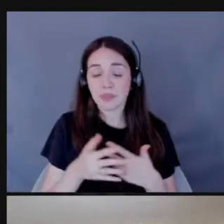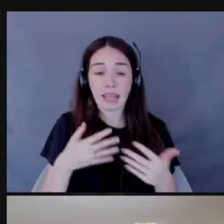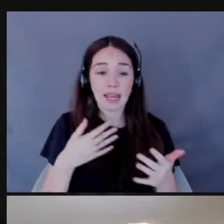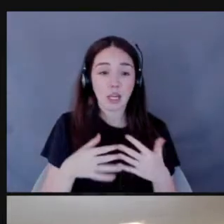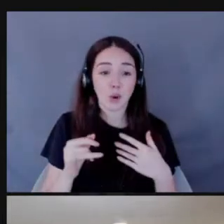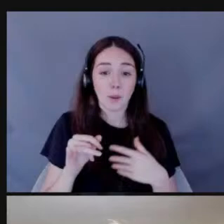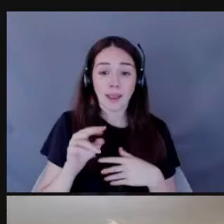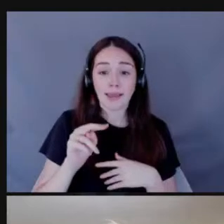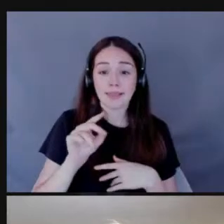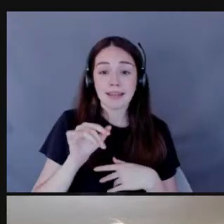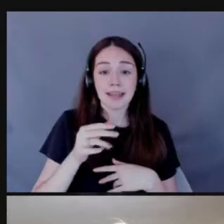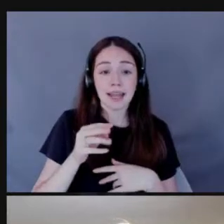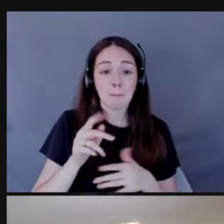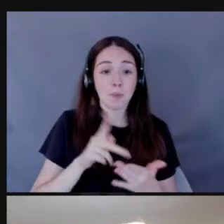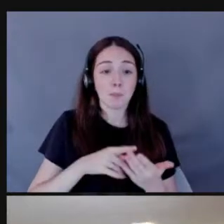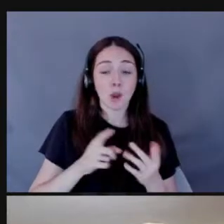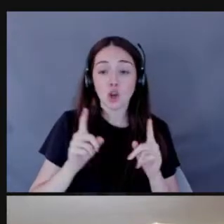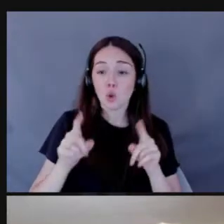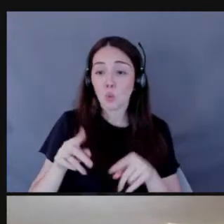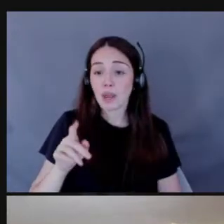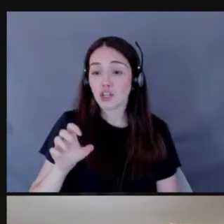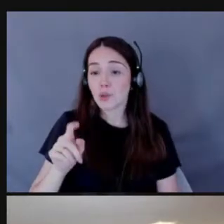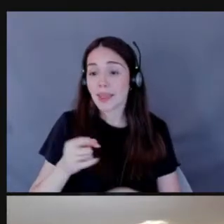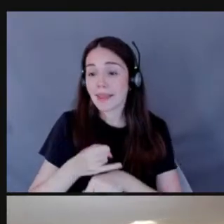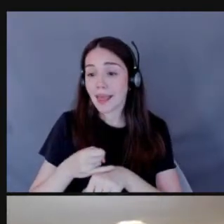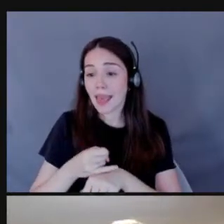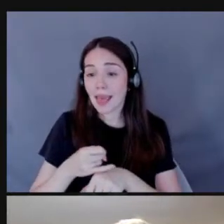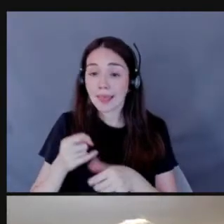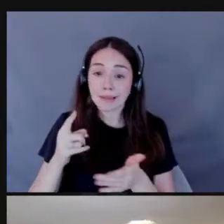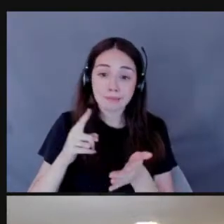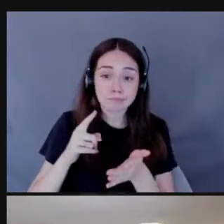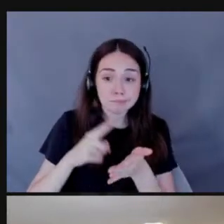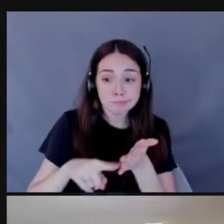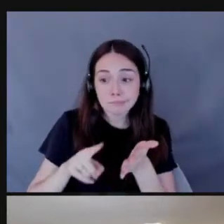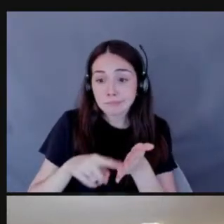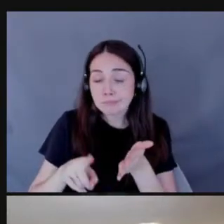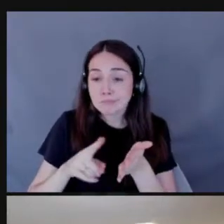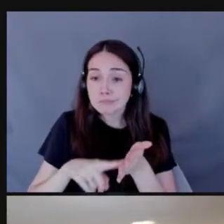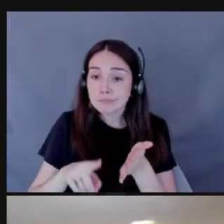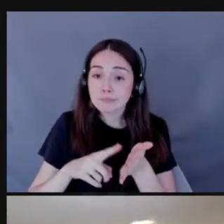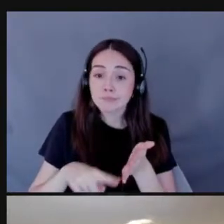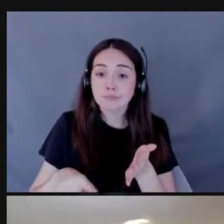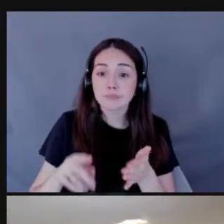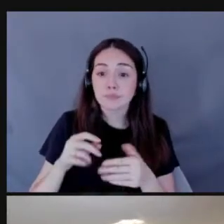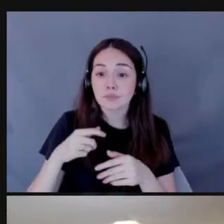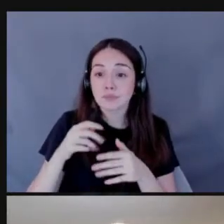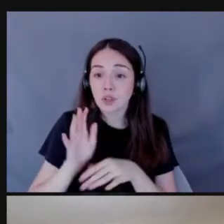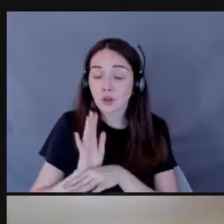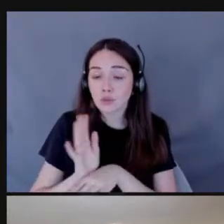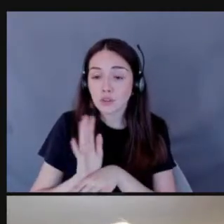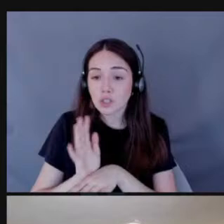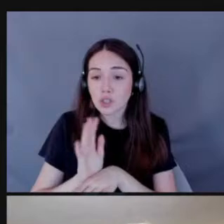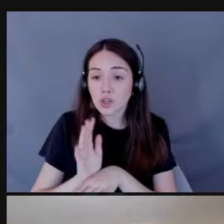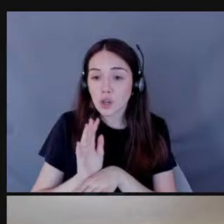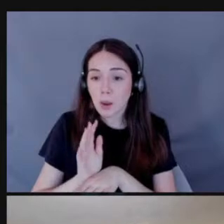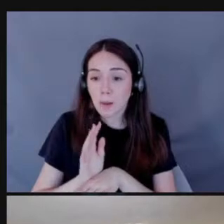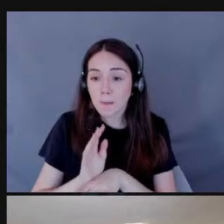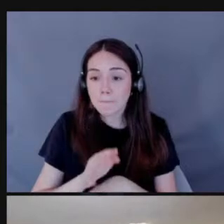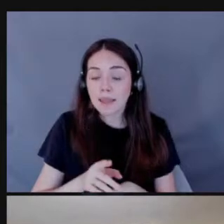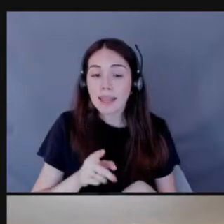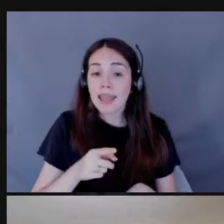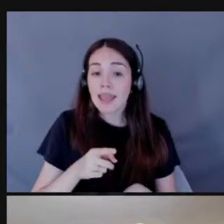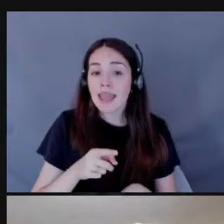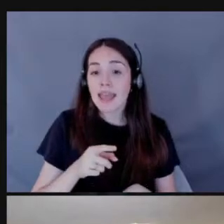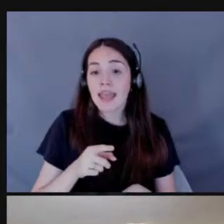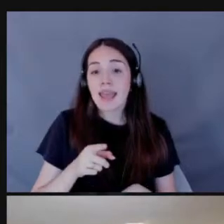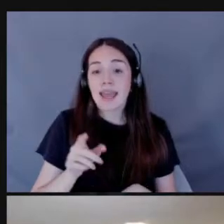to explore what the tape was, and ultimately they did what a lot of media outlets did, which